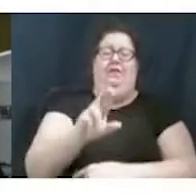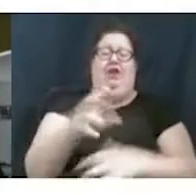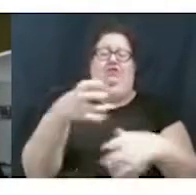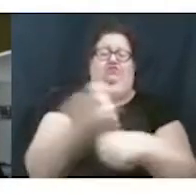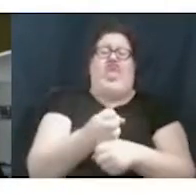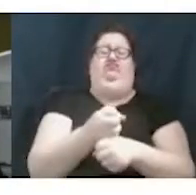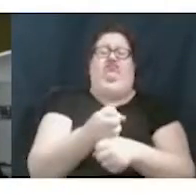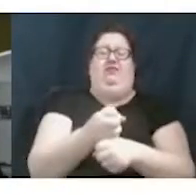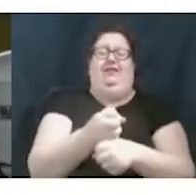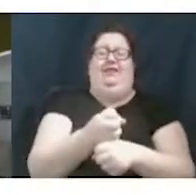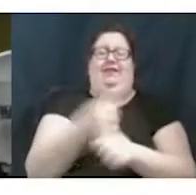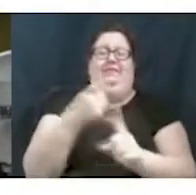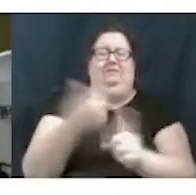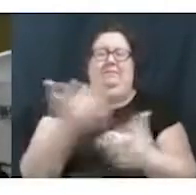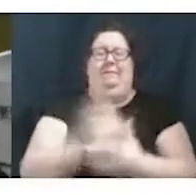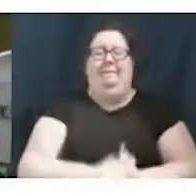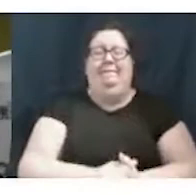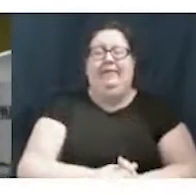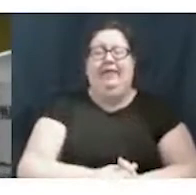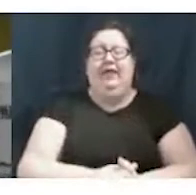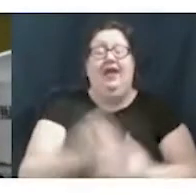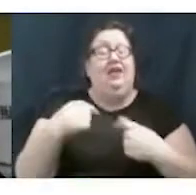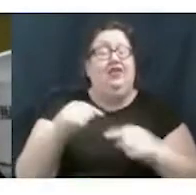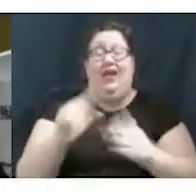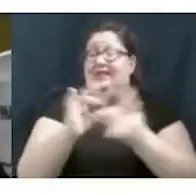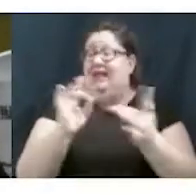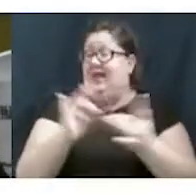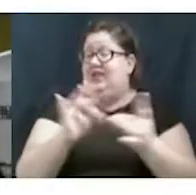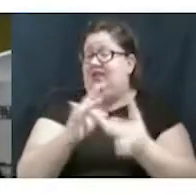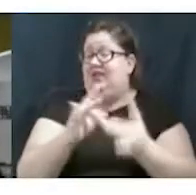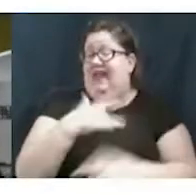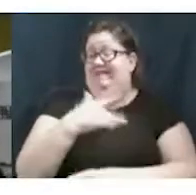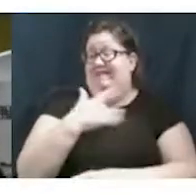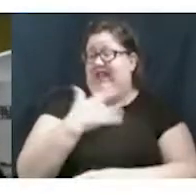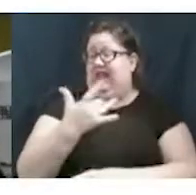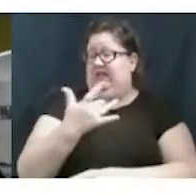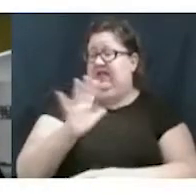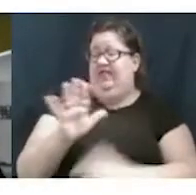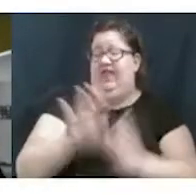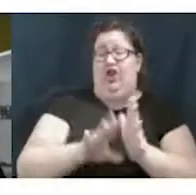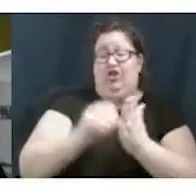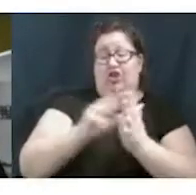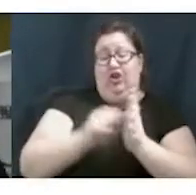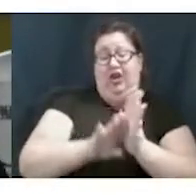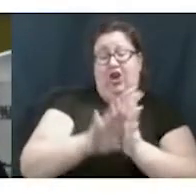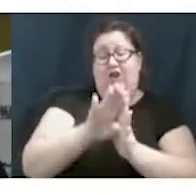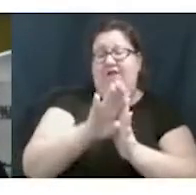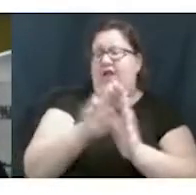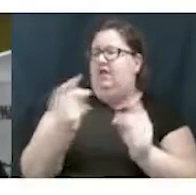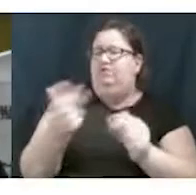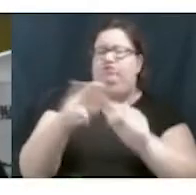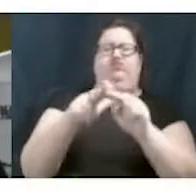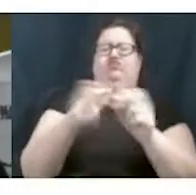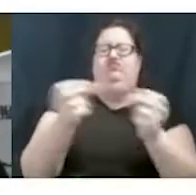of thing, right? So as I already mentioned, I feel like it increases their learning curve significantly. The other thing